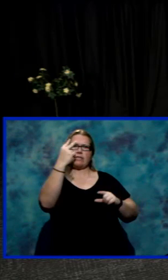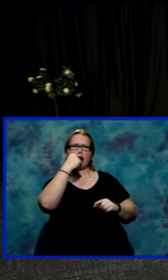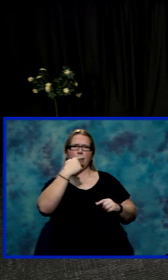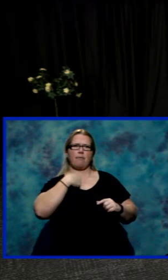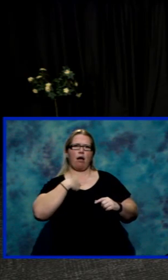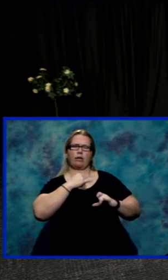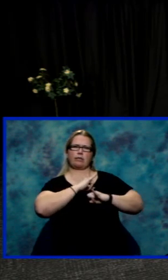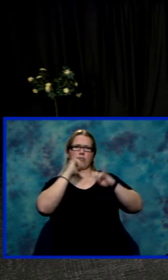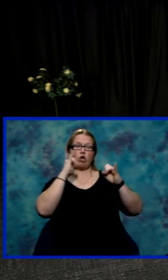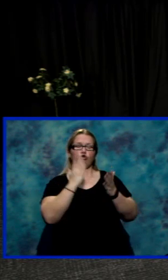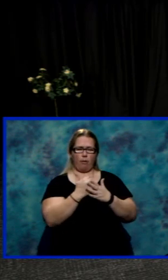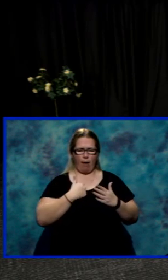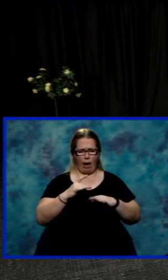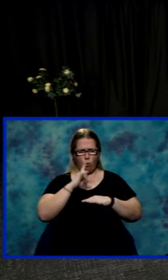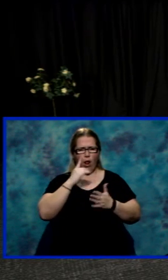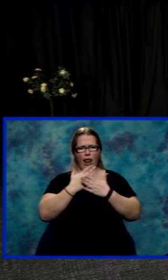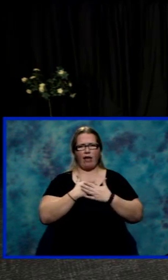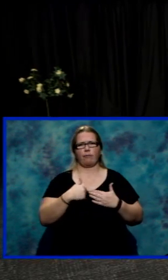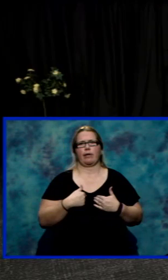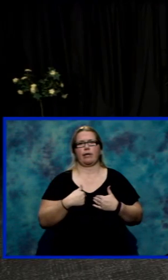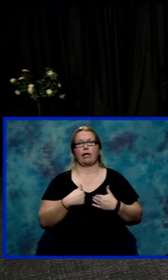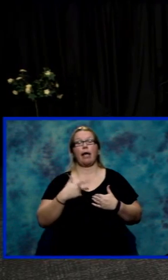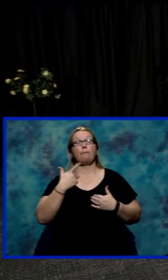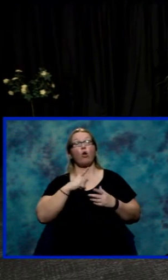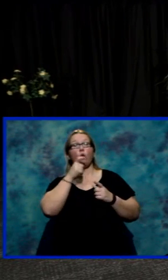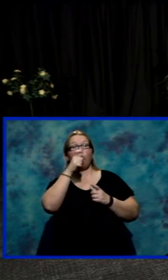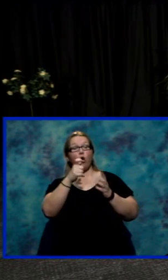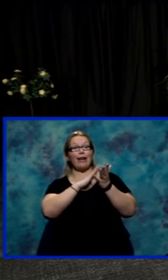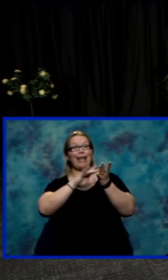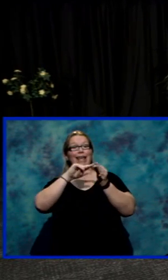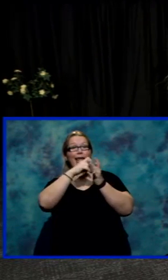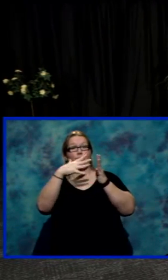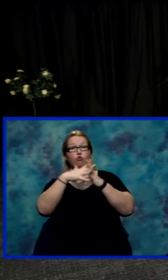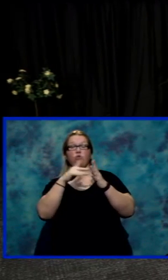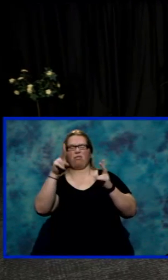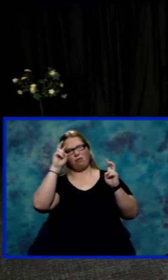my husband will love me now. You see, in the Hebrew, the word Reuben actually